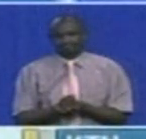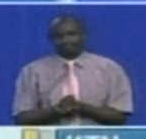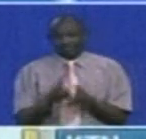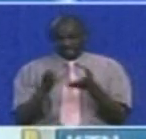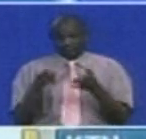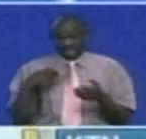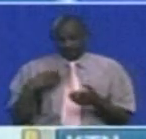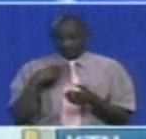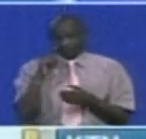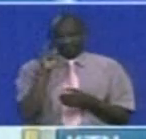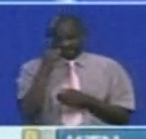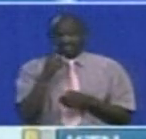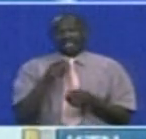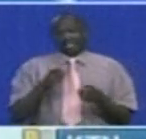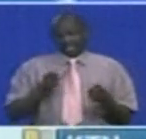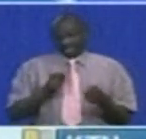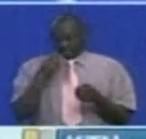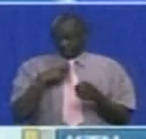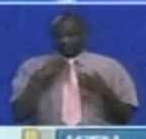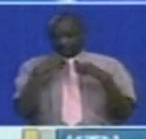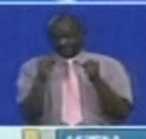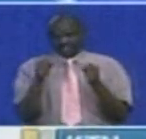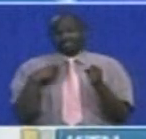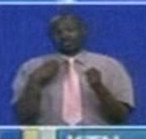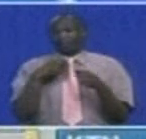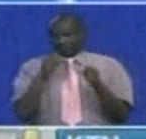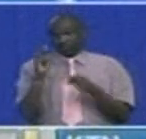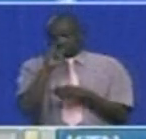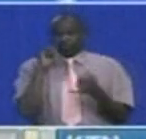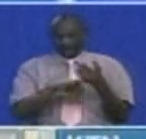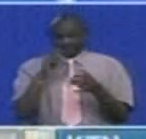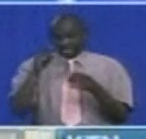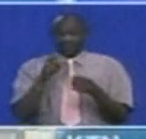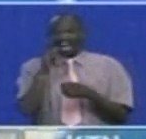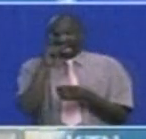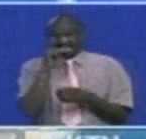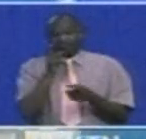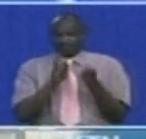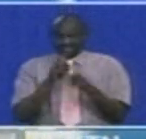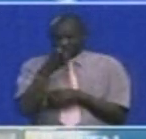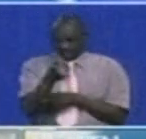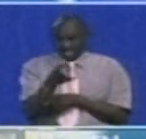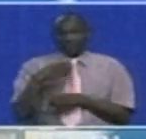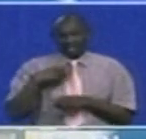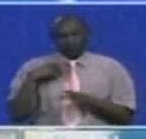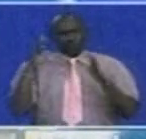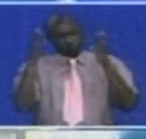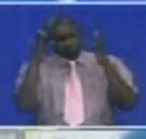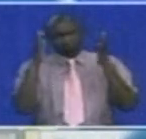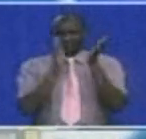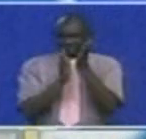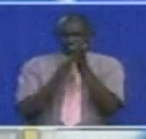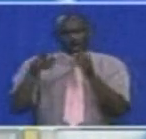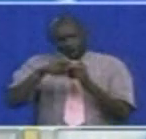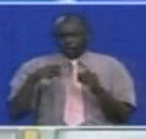Now, as soon as First Lady Margret Kenyatta crossed the finish line at the London Marathon, she was met with congratulatory messages from both the local